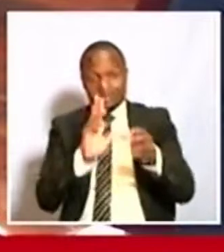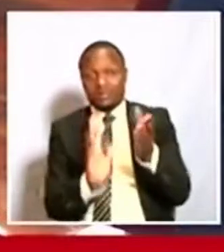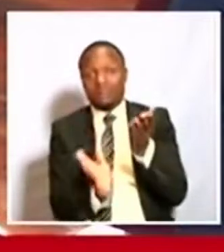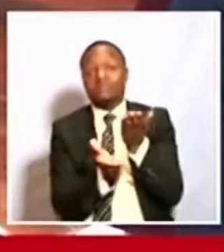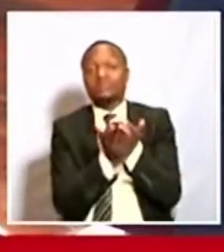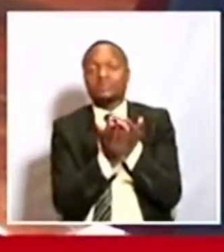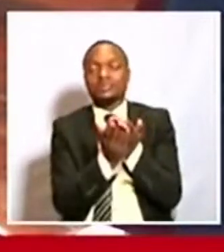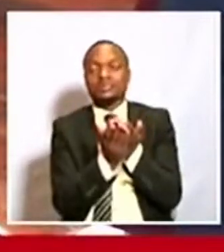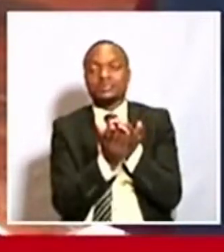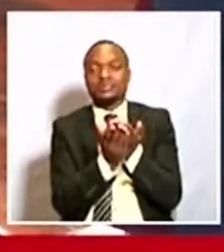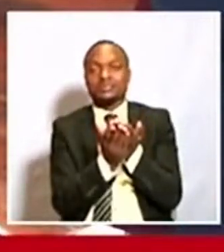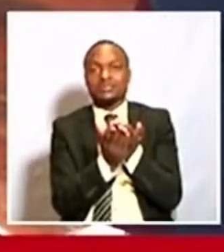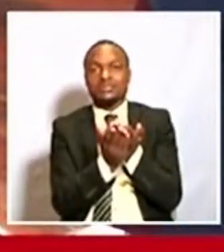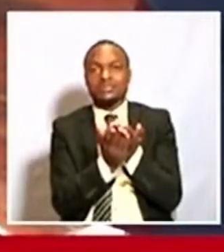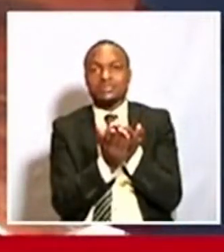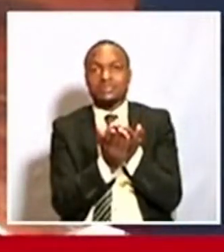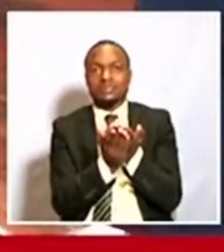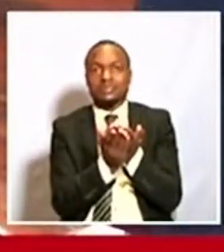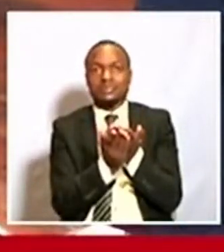Appendix